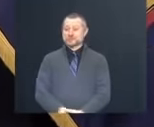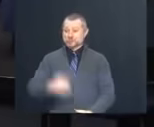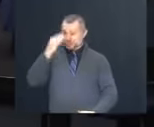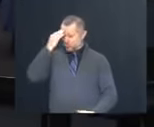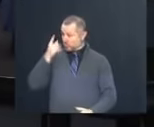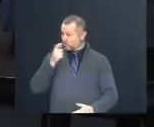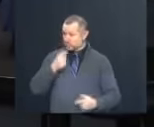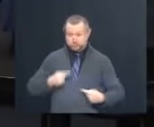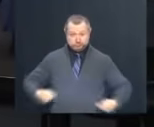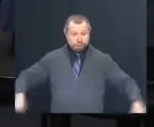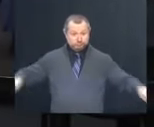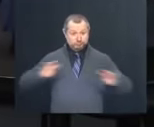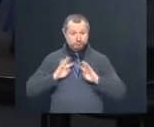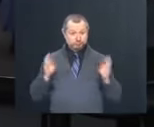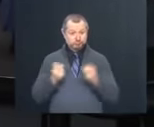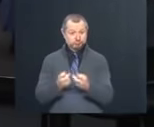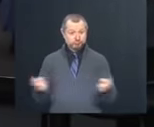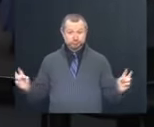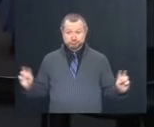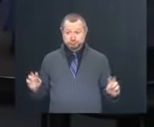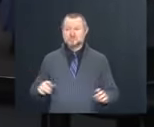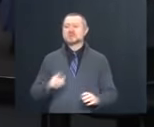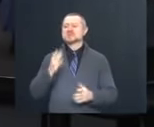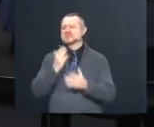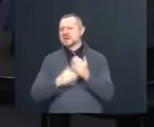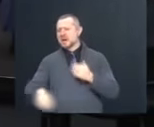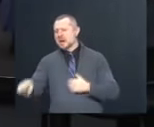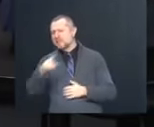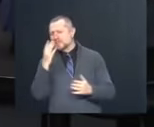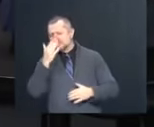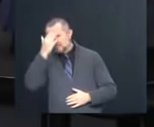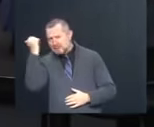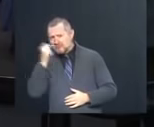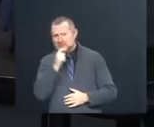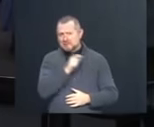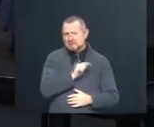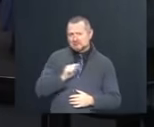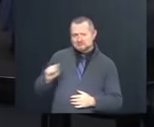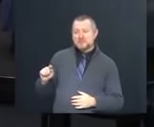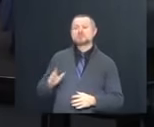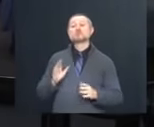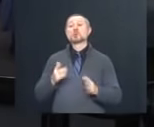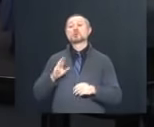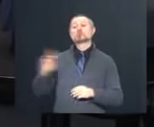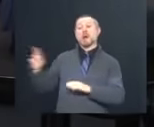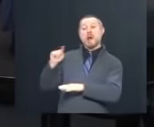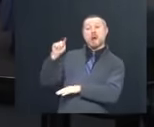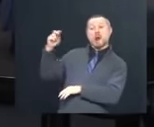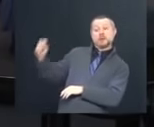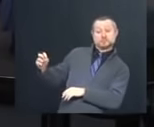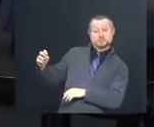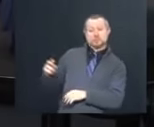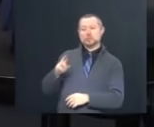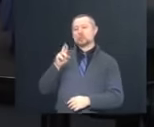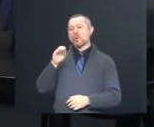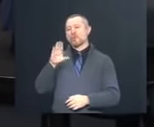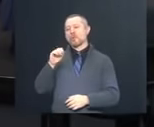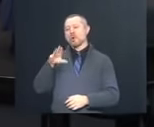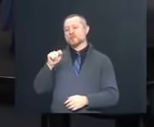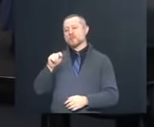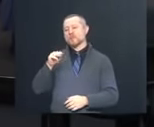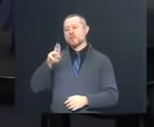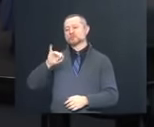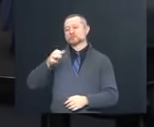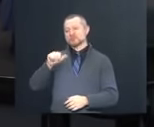who's here. Some of you are forgetful. From my far right, Robert Mihiga, Director of the Budget.